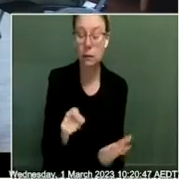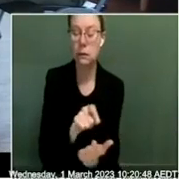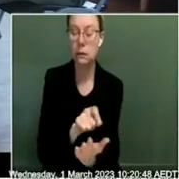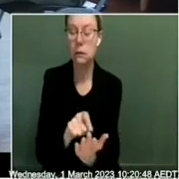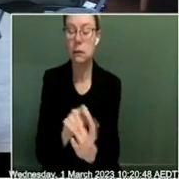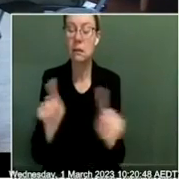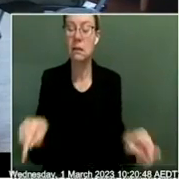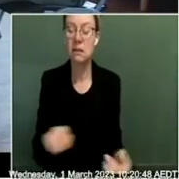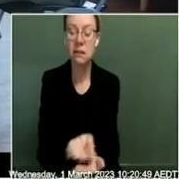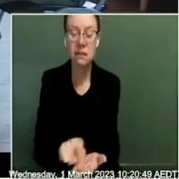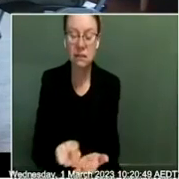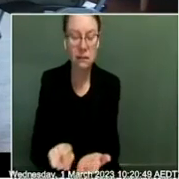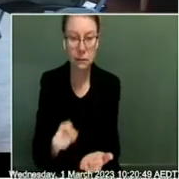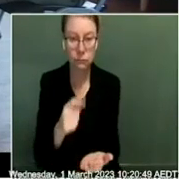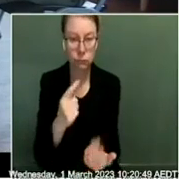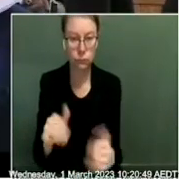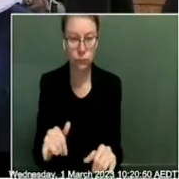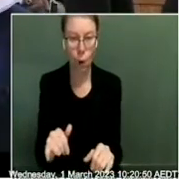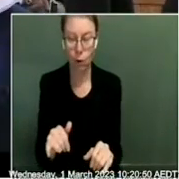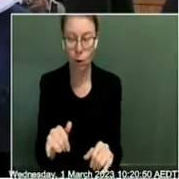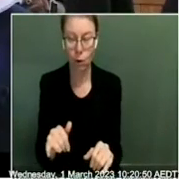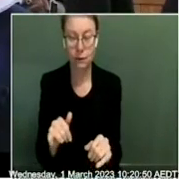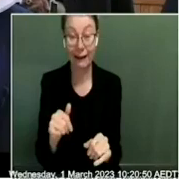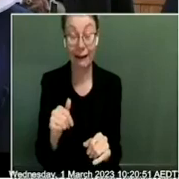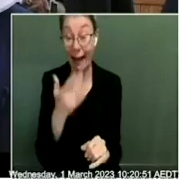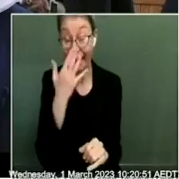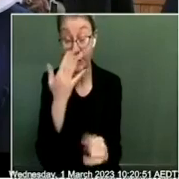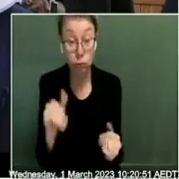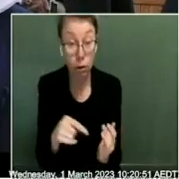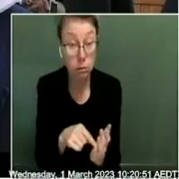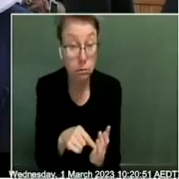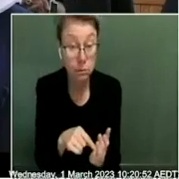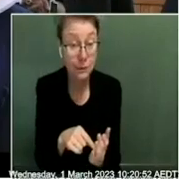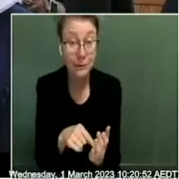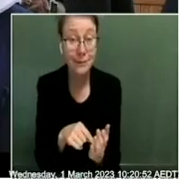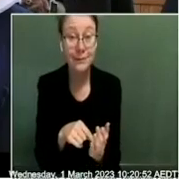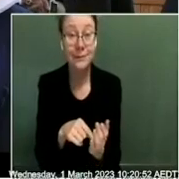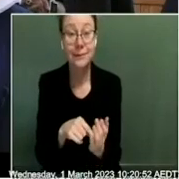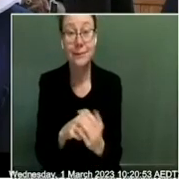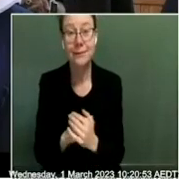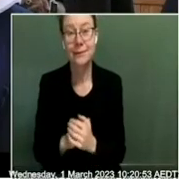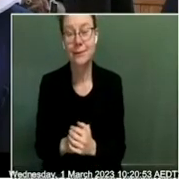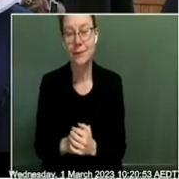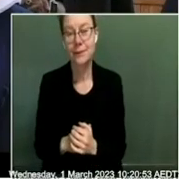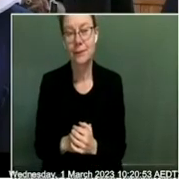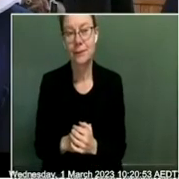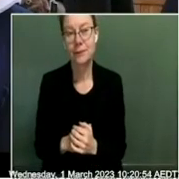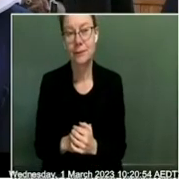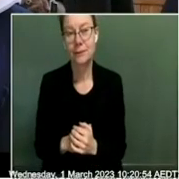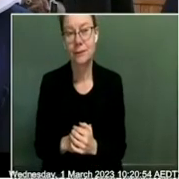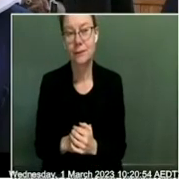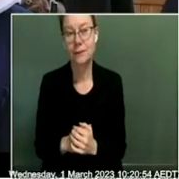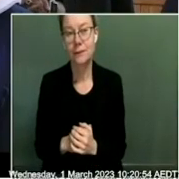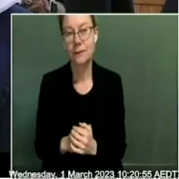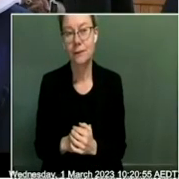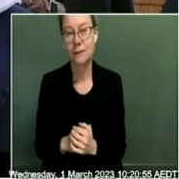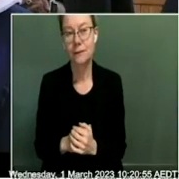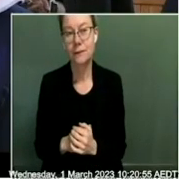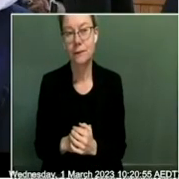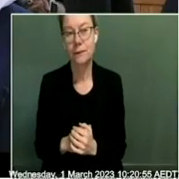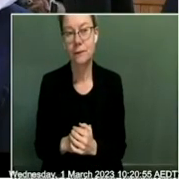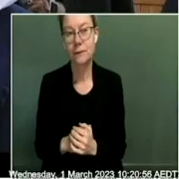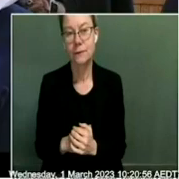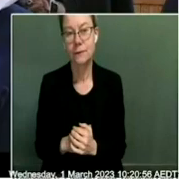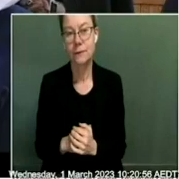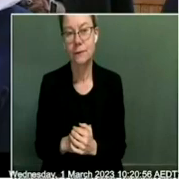treated and just even... How old was Aunty Coolie? She was about 12, going on